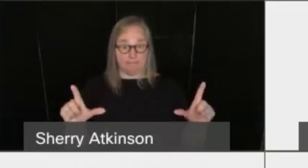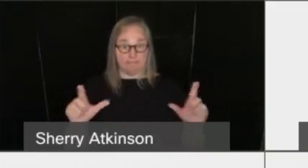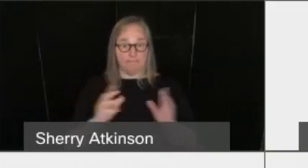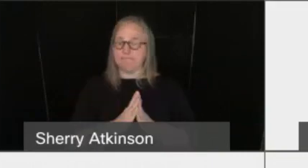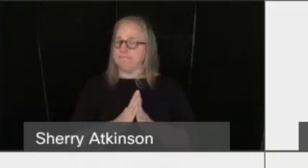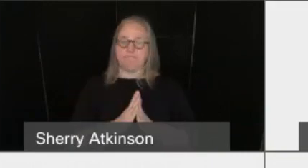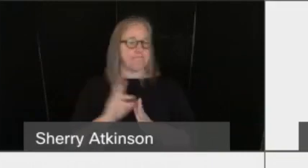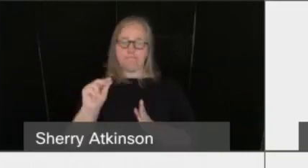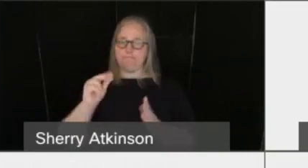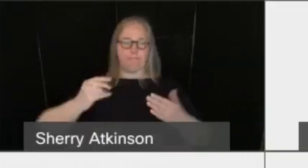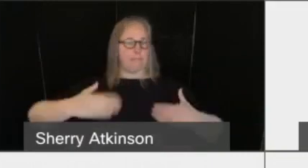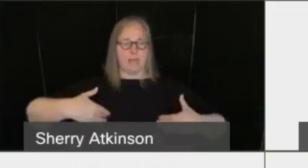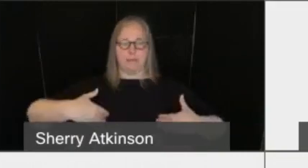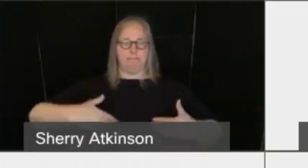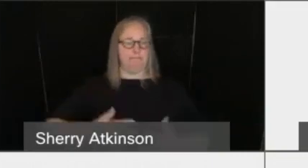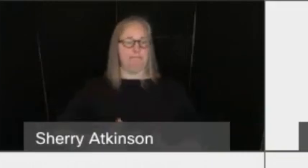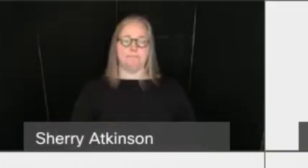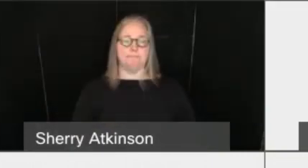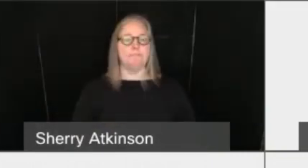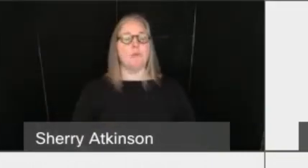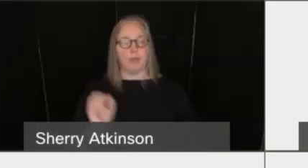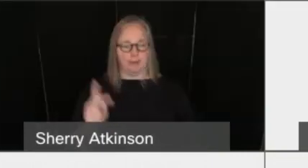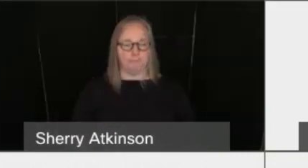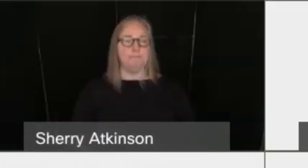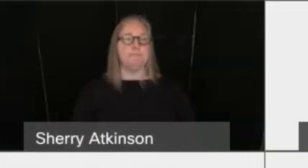Not as yet. Okay.